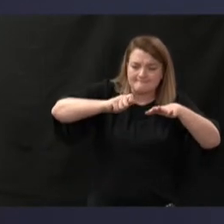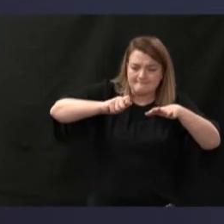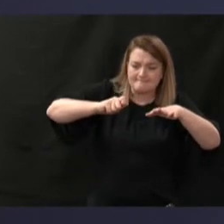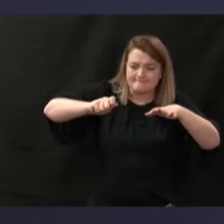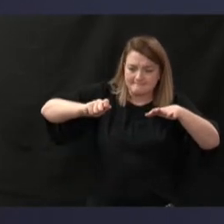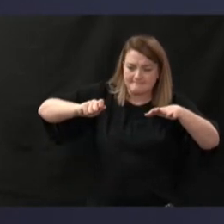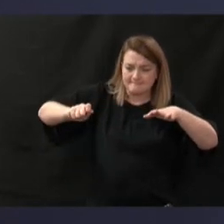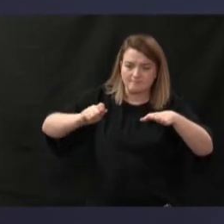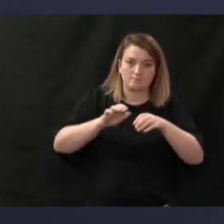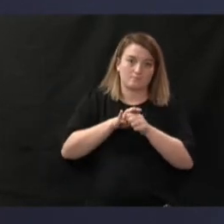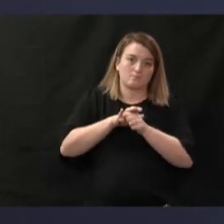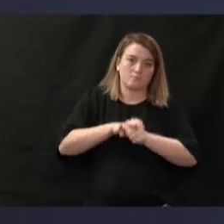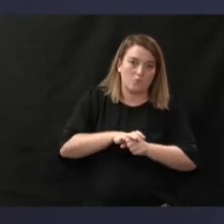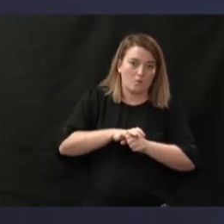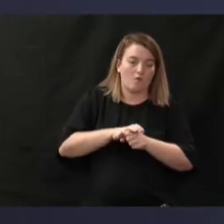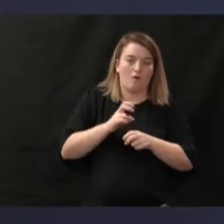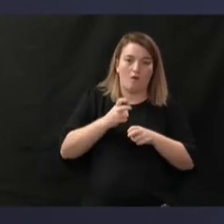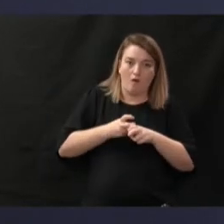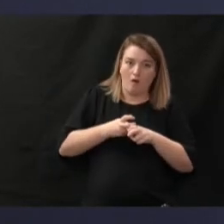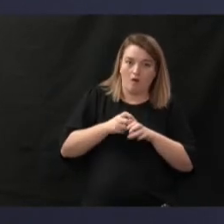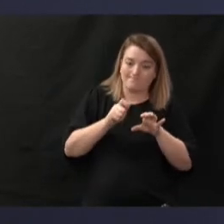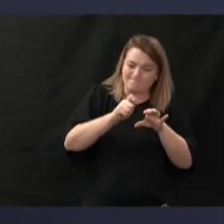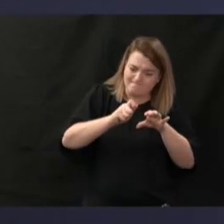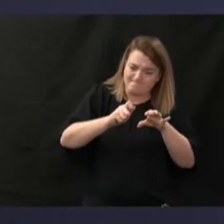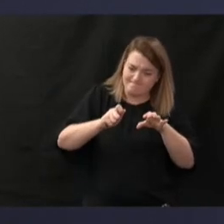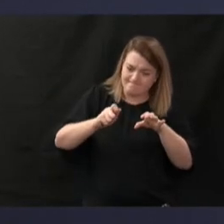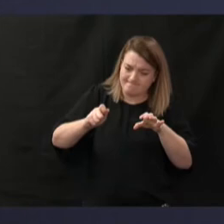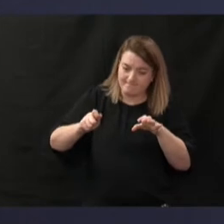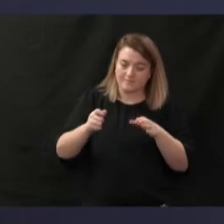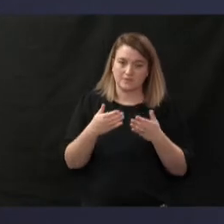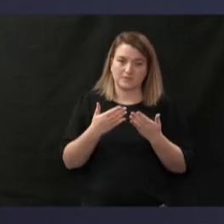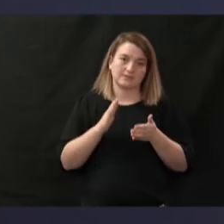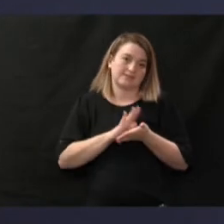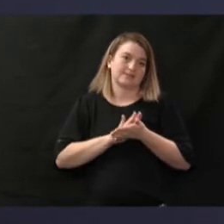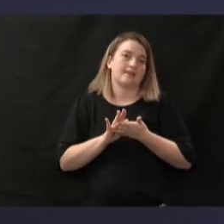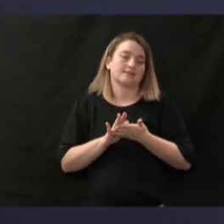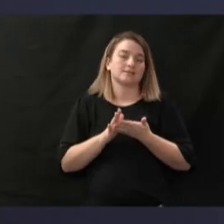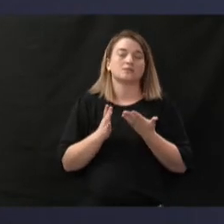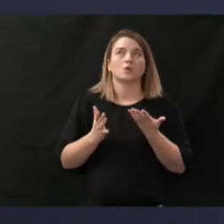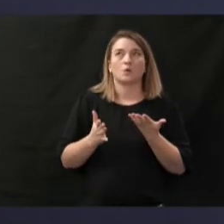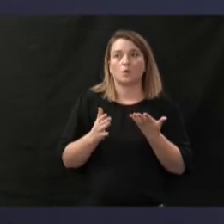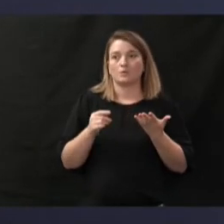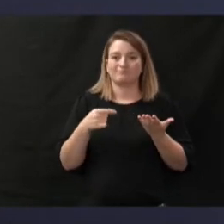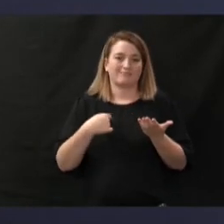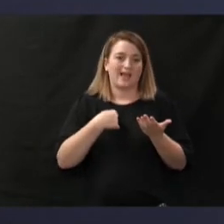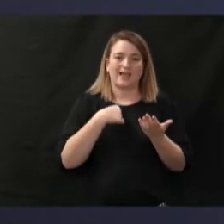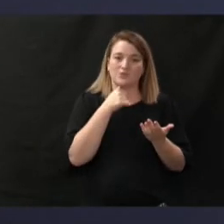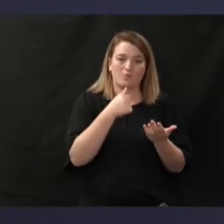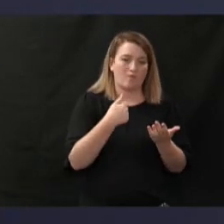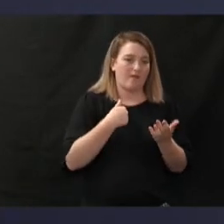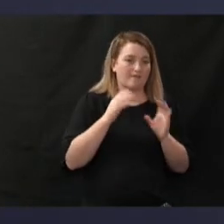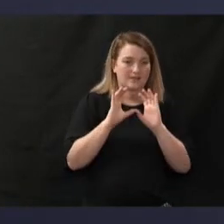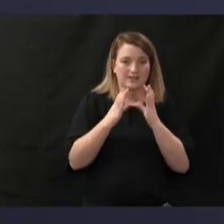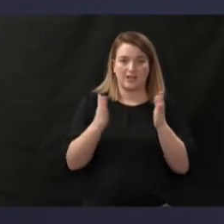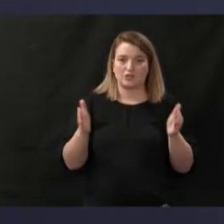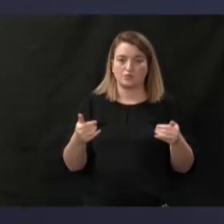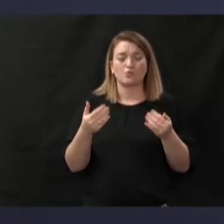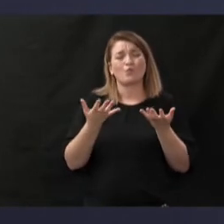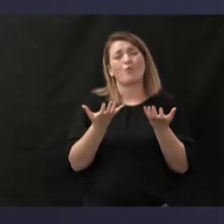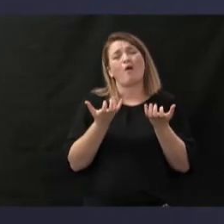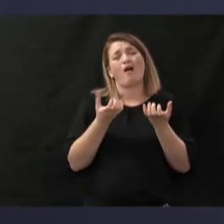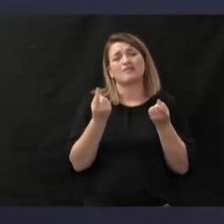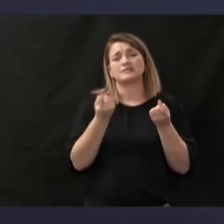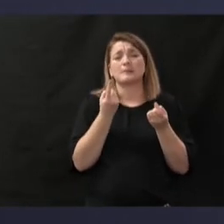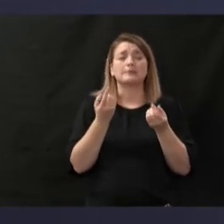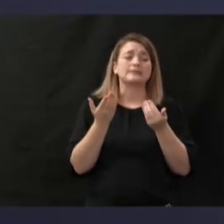But I work with small groups or individuals. I don't have a classroom, so it's much more, you know, you want something easy to manage. It's in a bag.